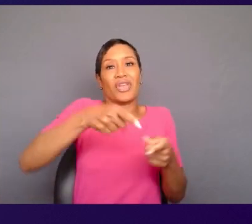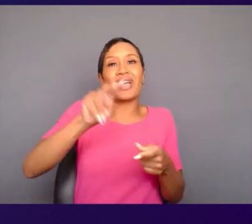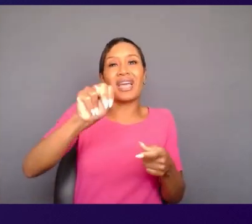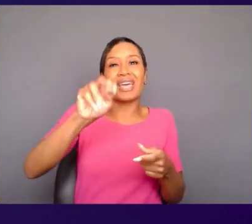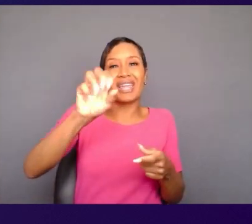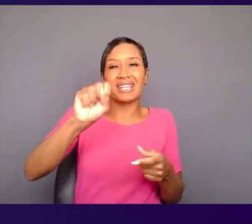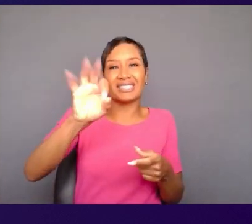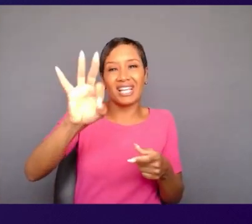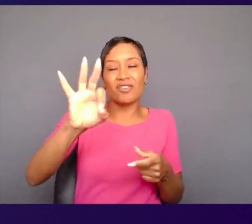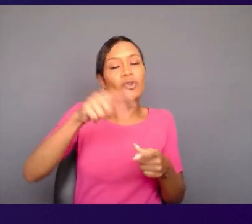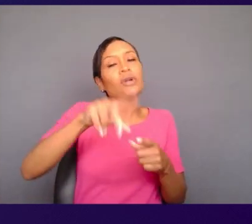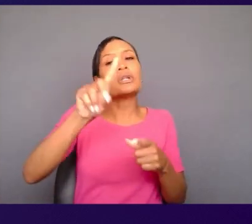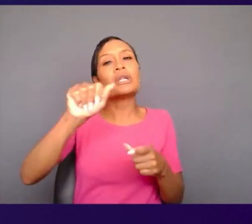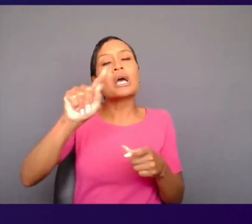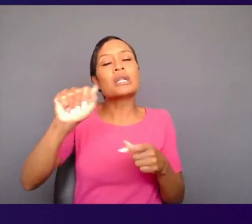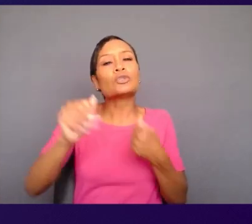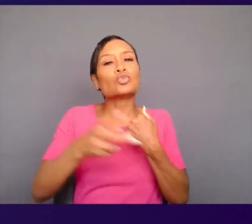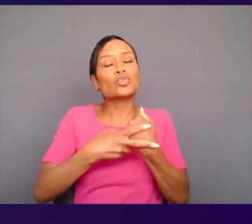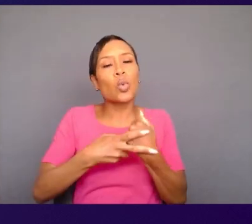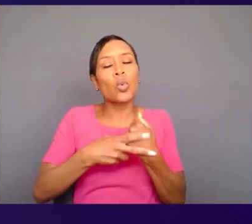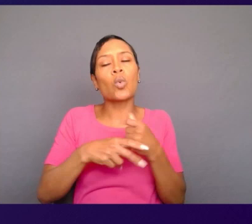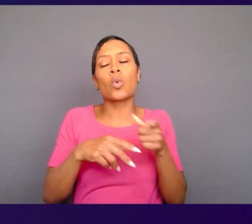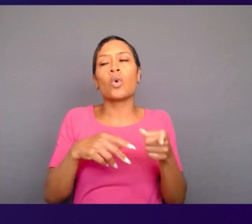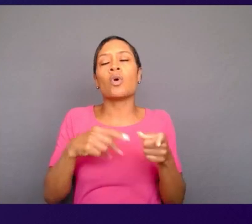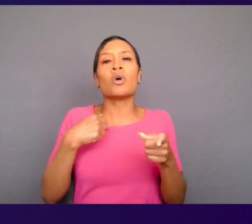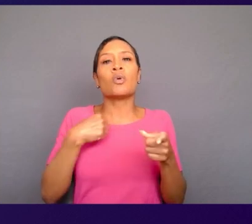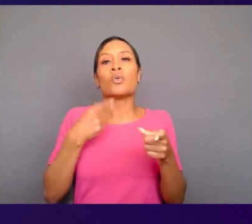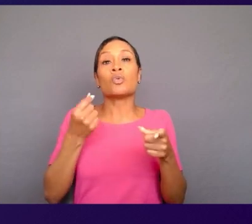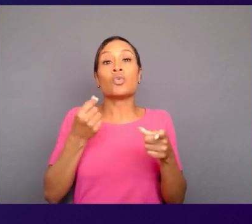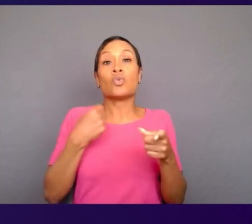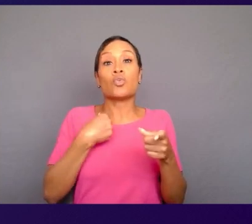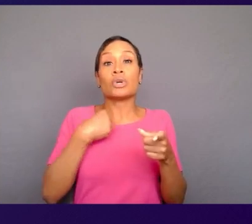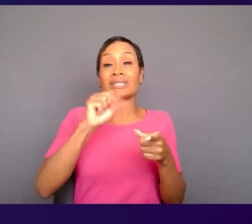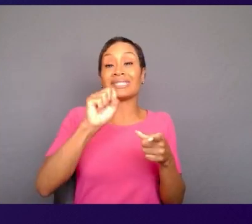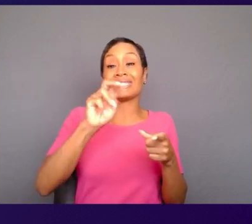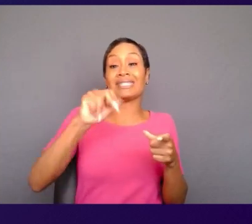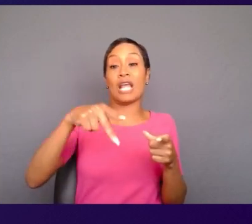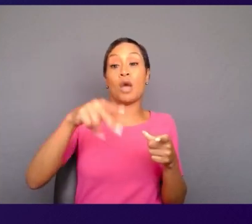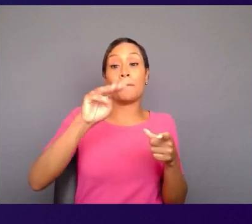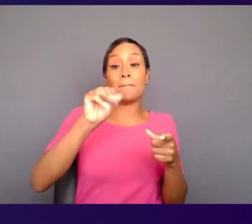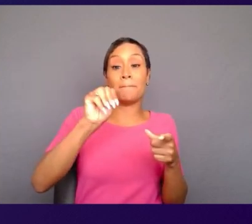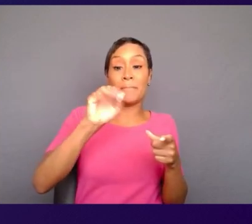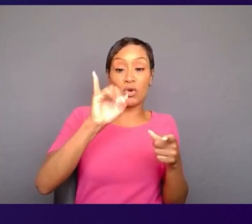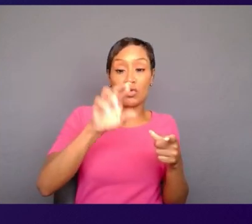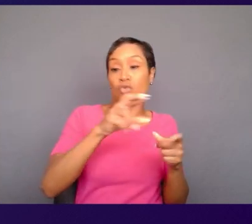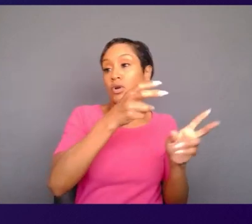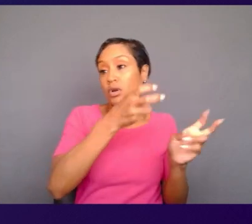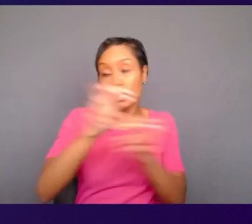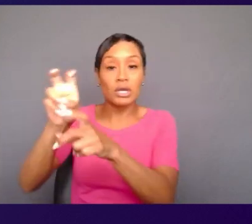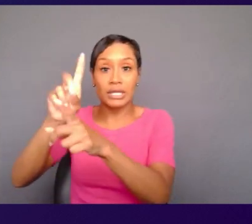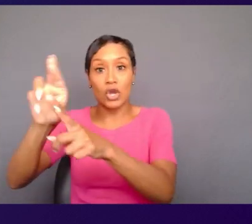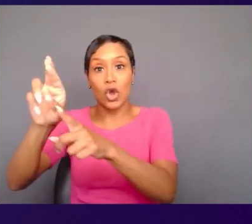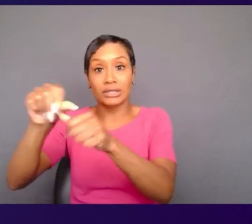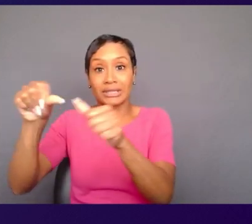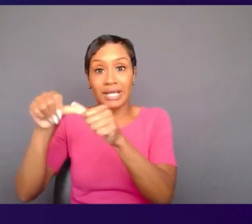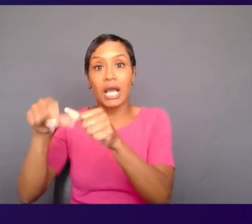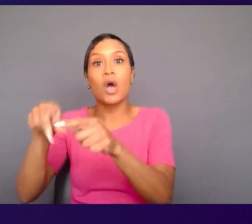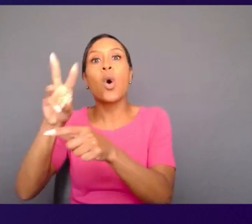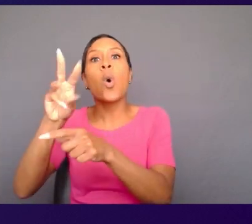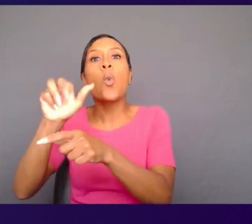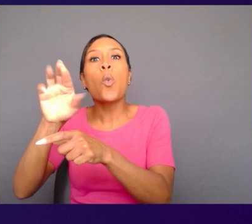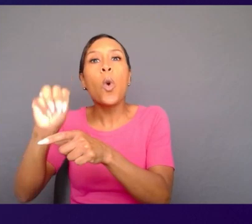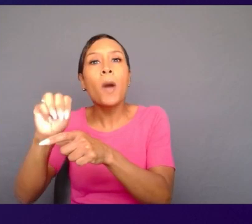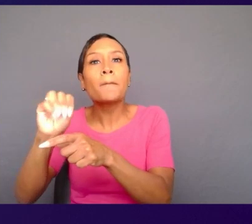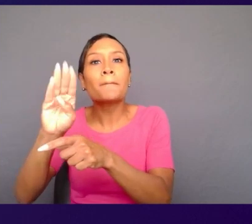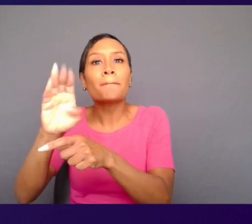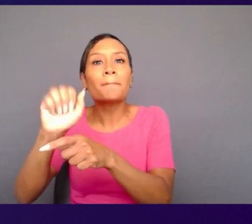VMware data store. And we typically will snap mirror that back to a DR site. And then there's a warm VMware cluster that sits at that site,